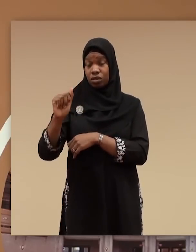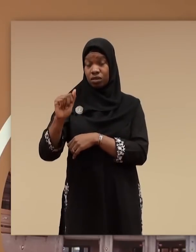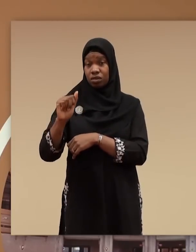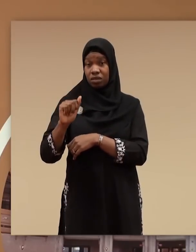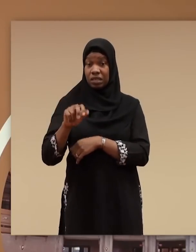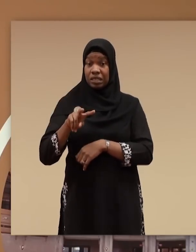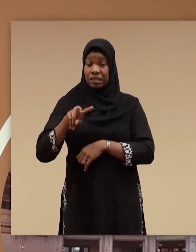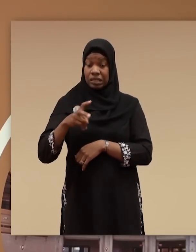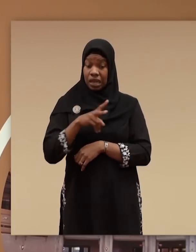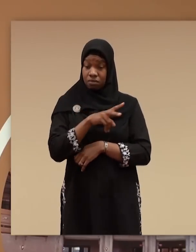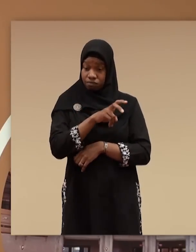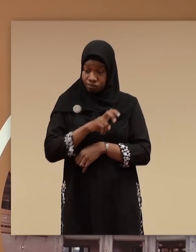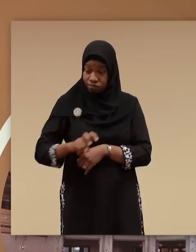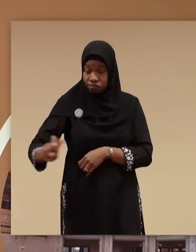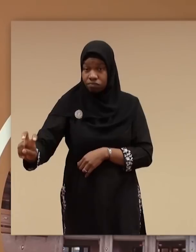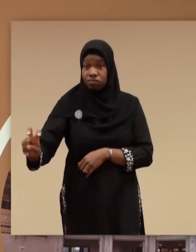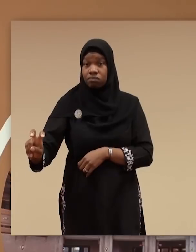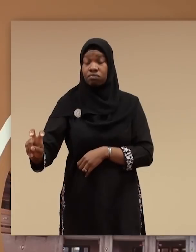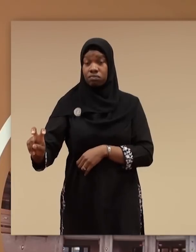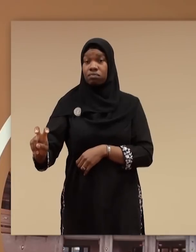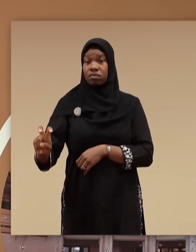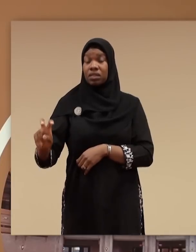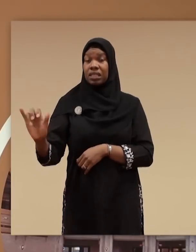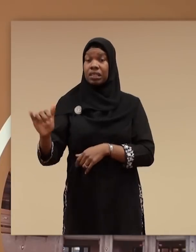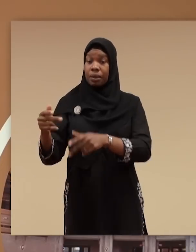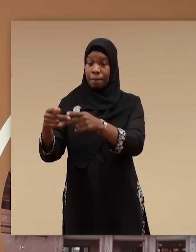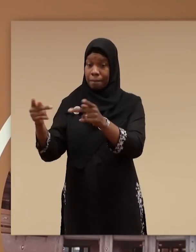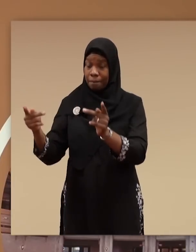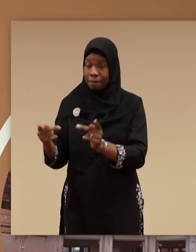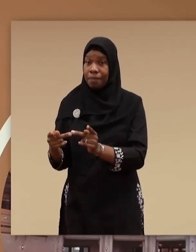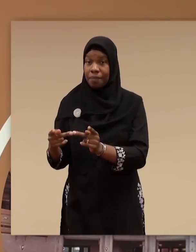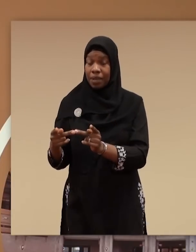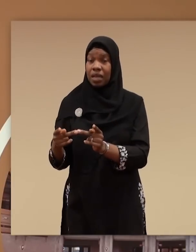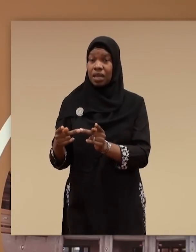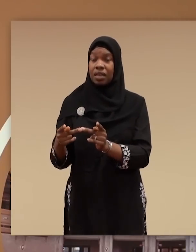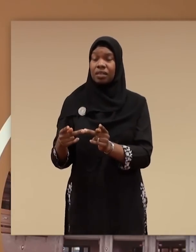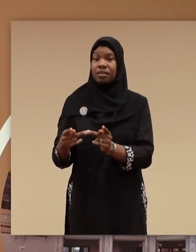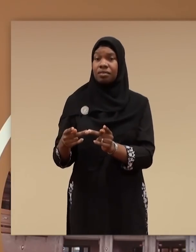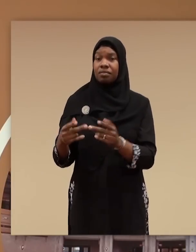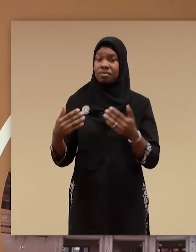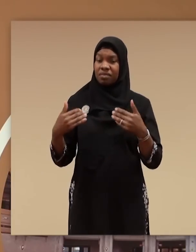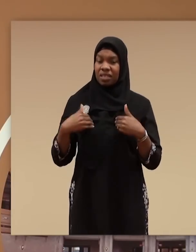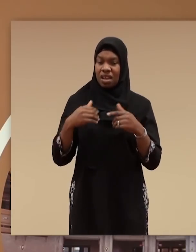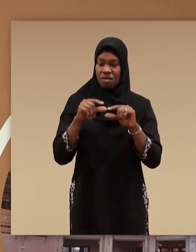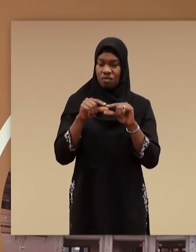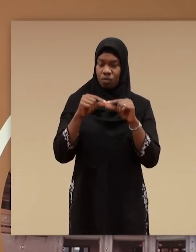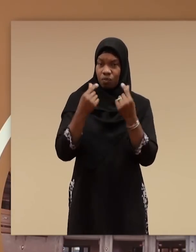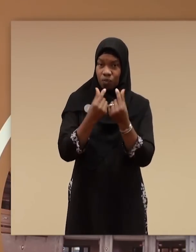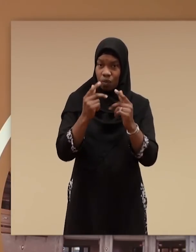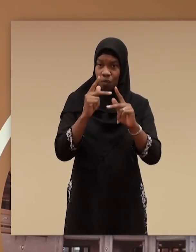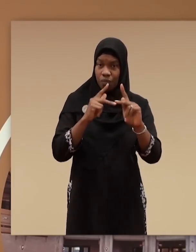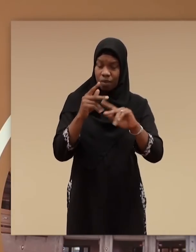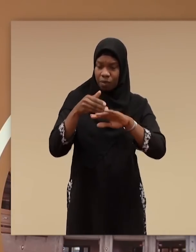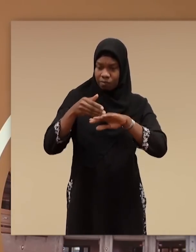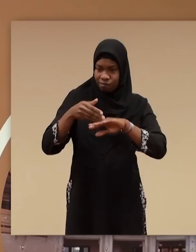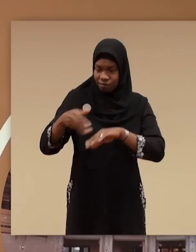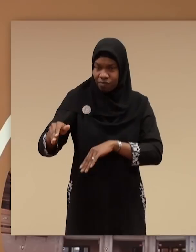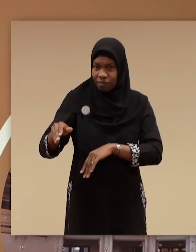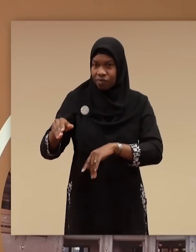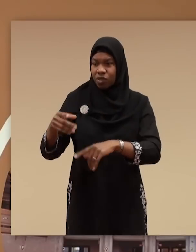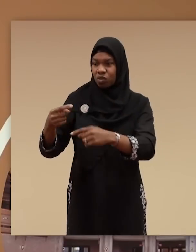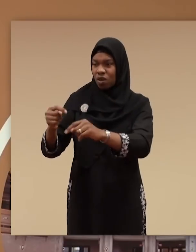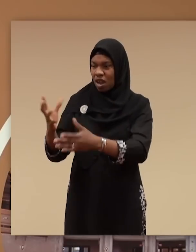week how they dispatched Amr ibn al-As to get them back, but his mission failed. And the